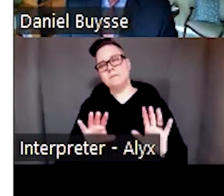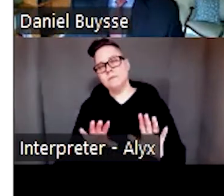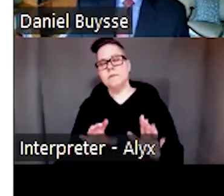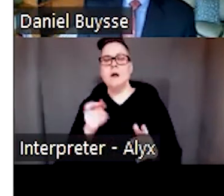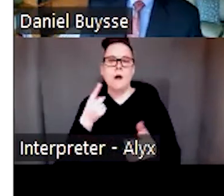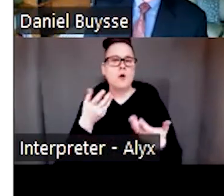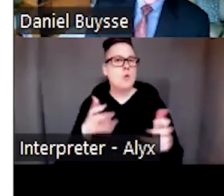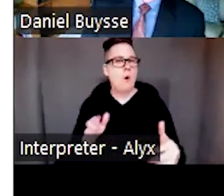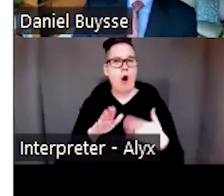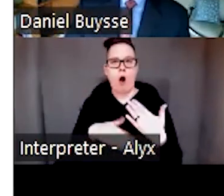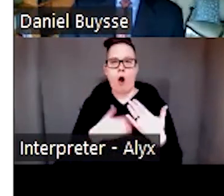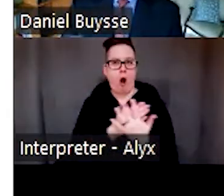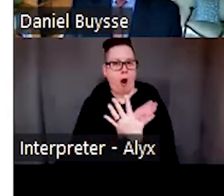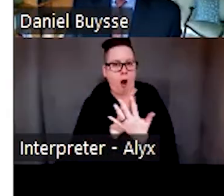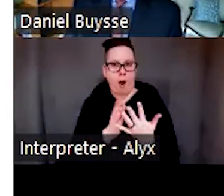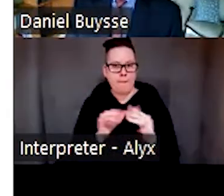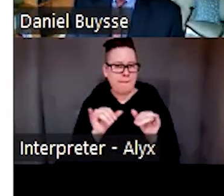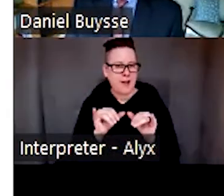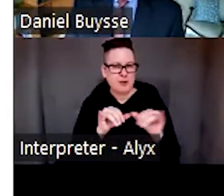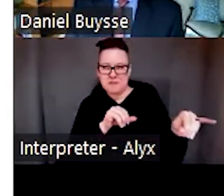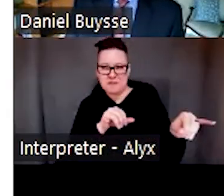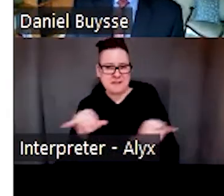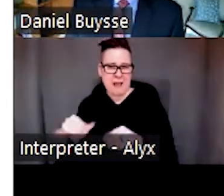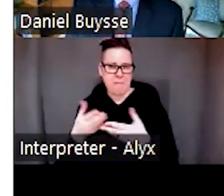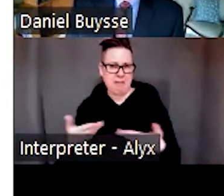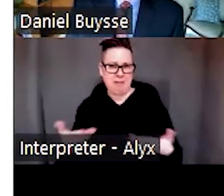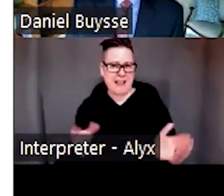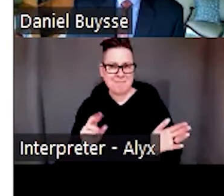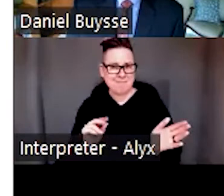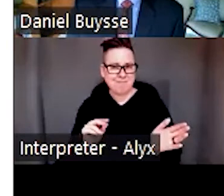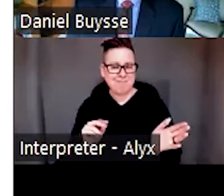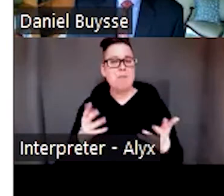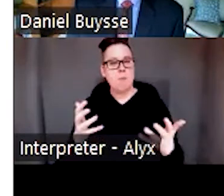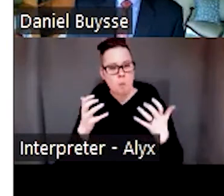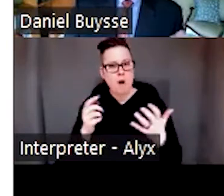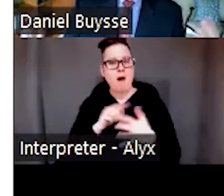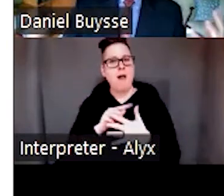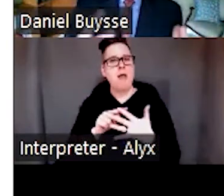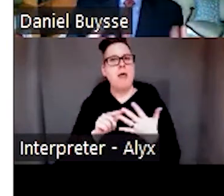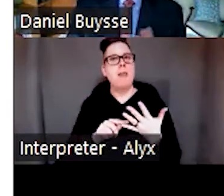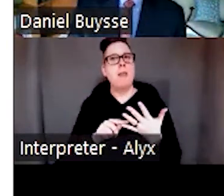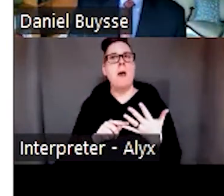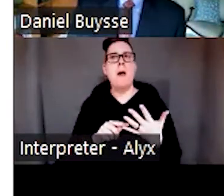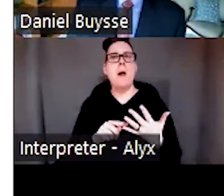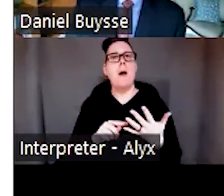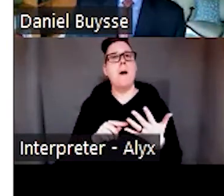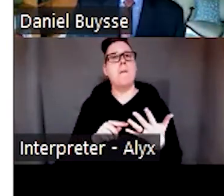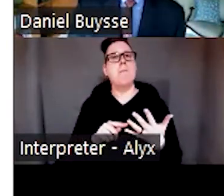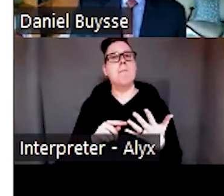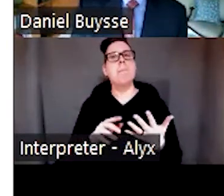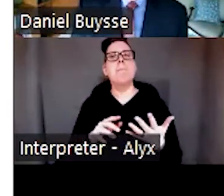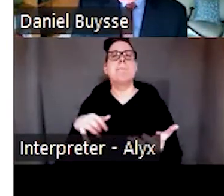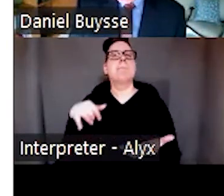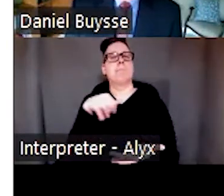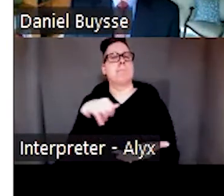all of the dimensions to be measuring exactly the same thing, right? So we want them to hang together as sort of a single factor, but we don't want them